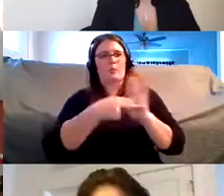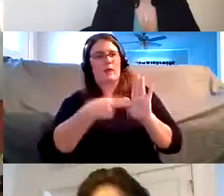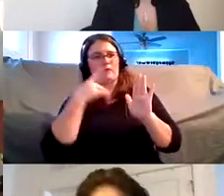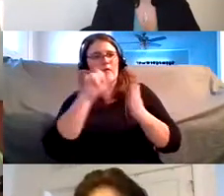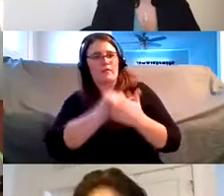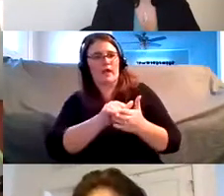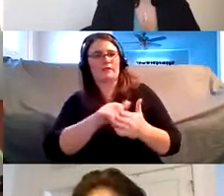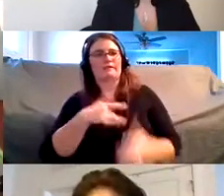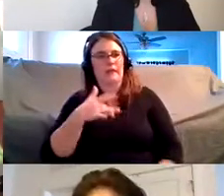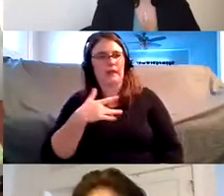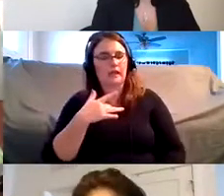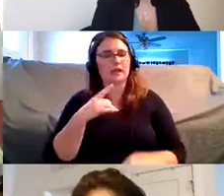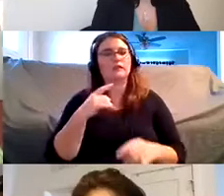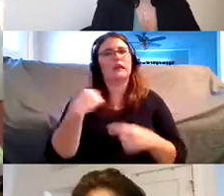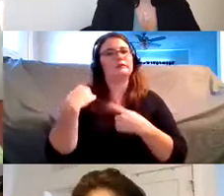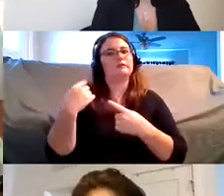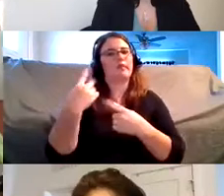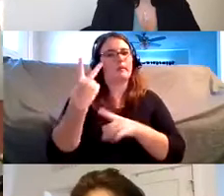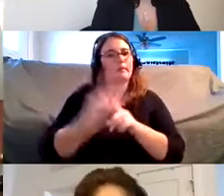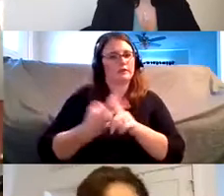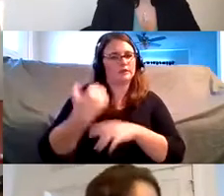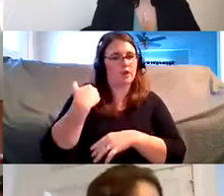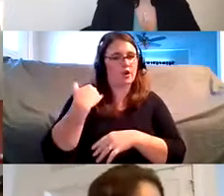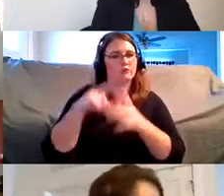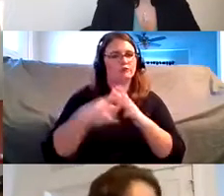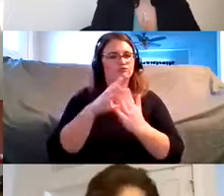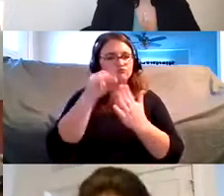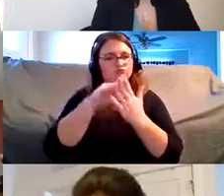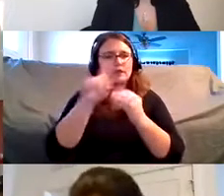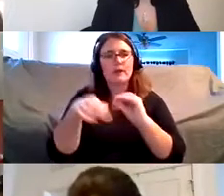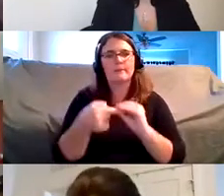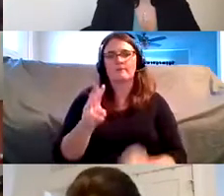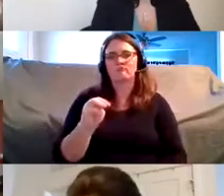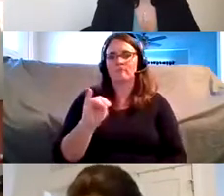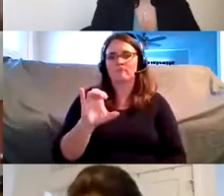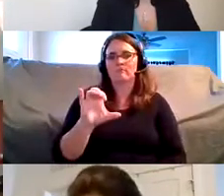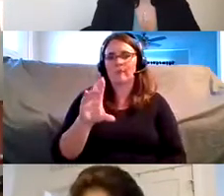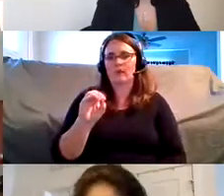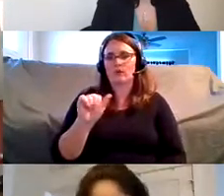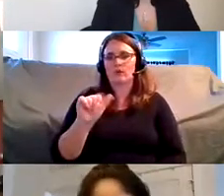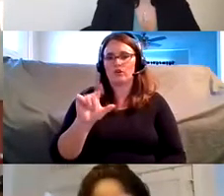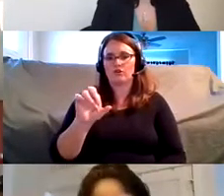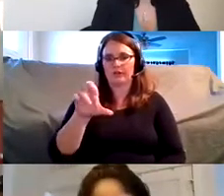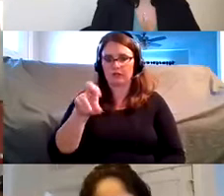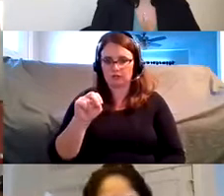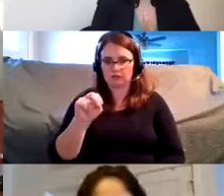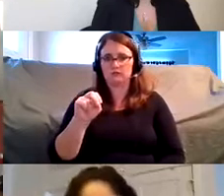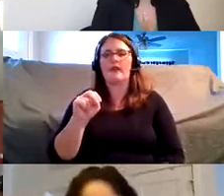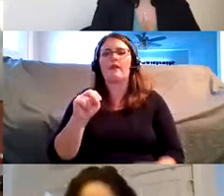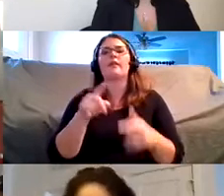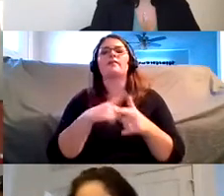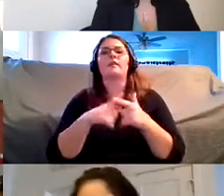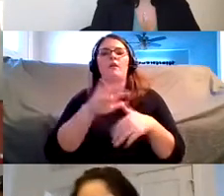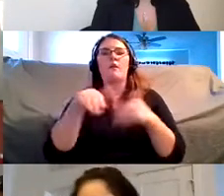like until a couple months ago, they started actually learning what microaggression is, and like all these experiences make more sense to me. So I'll give you